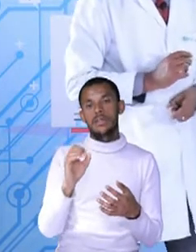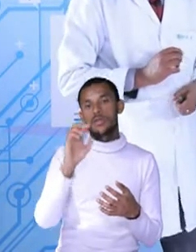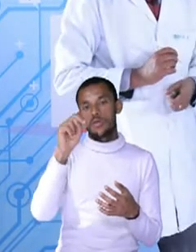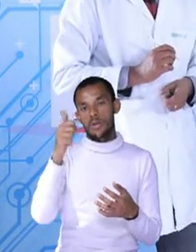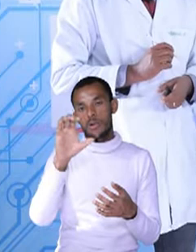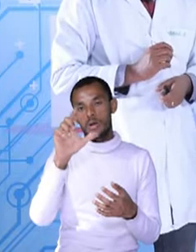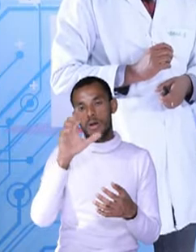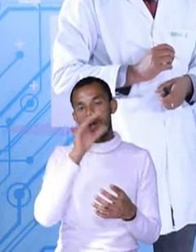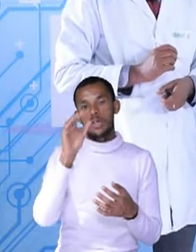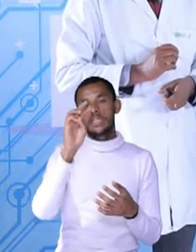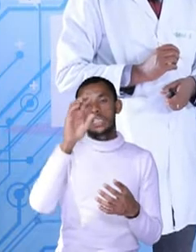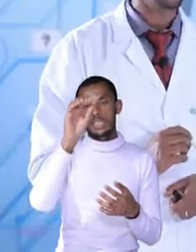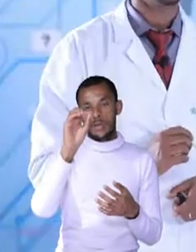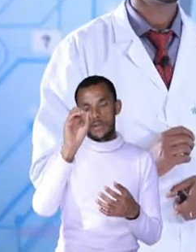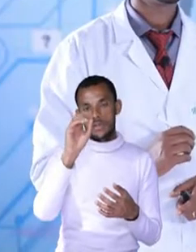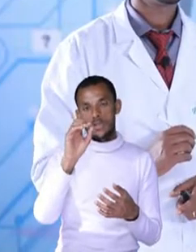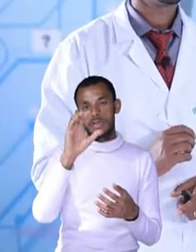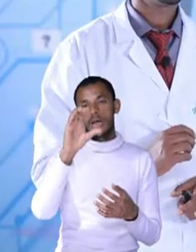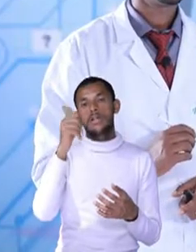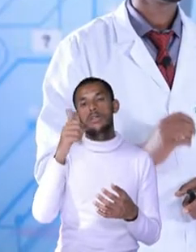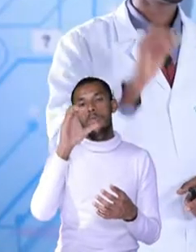60% calcium chloride in the down cell.